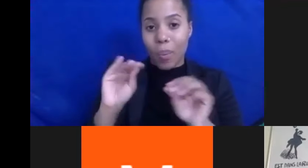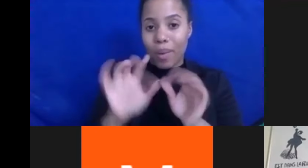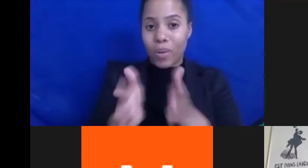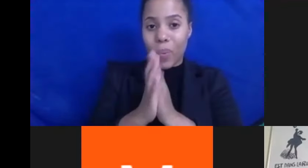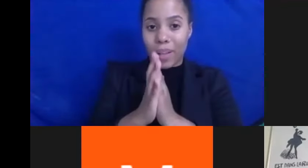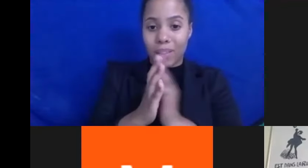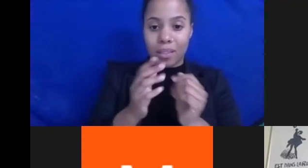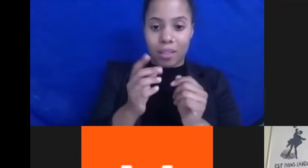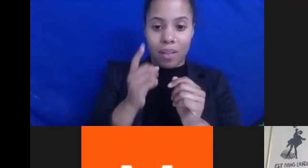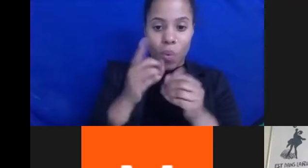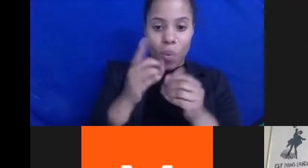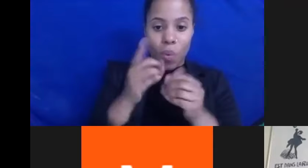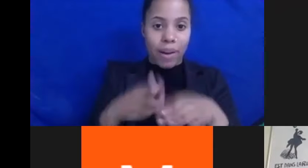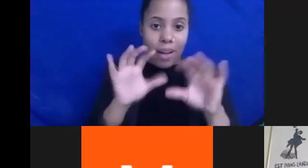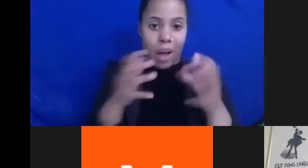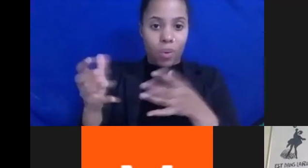have a break.